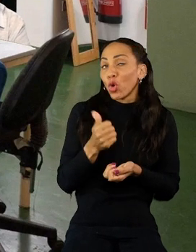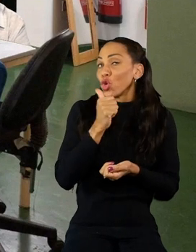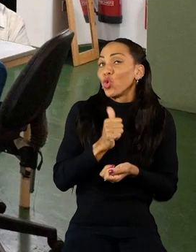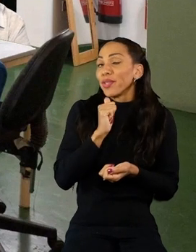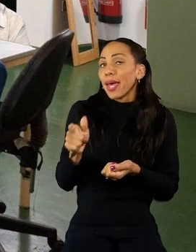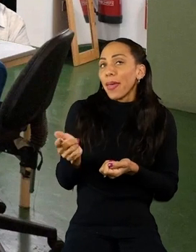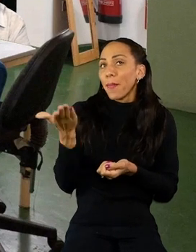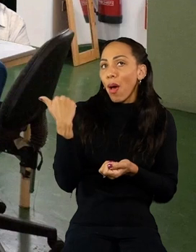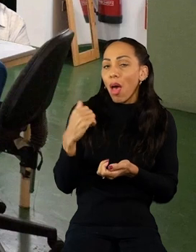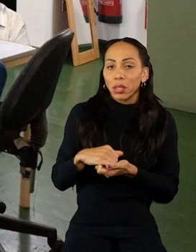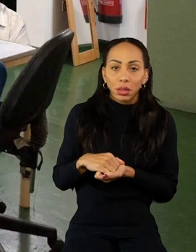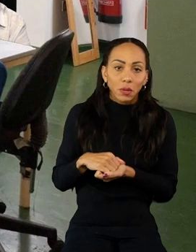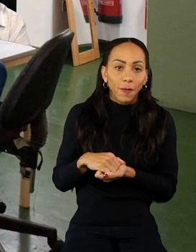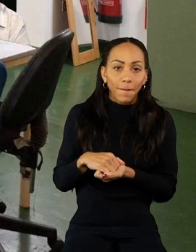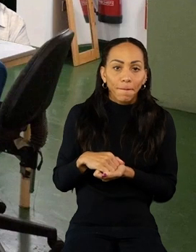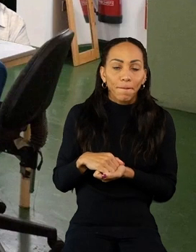free bit of software.